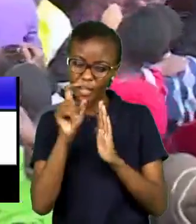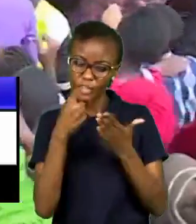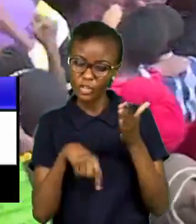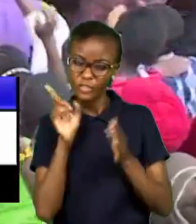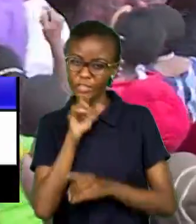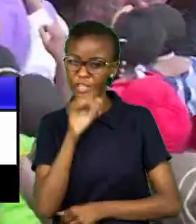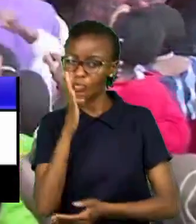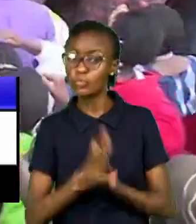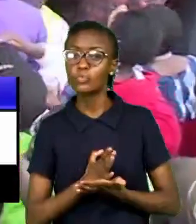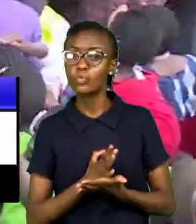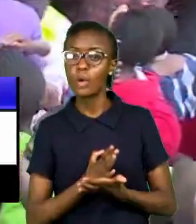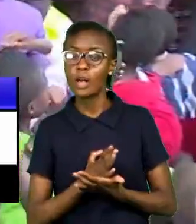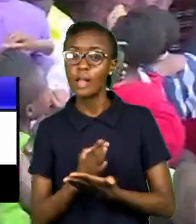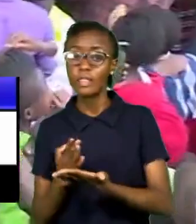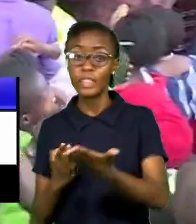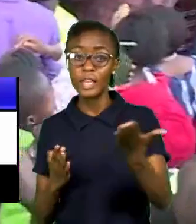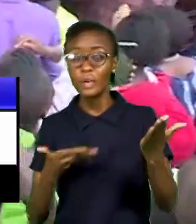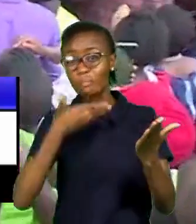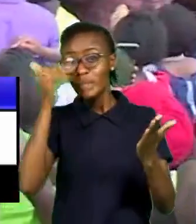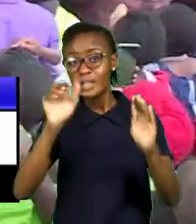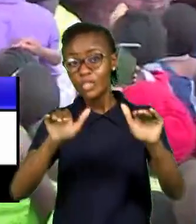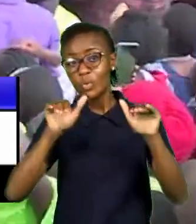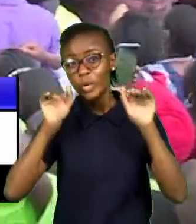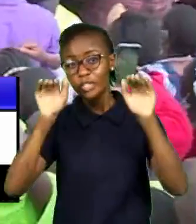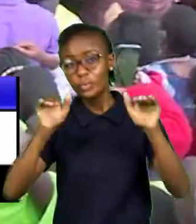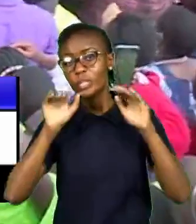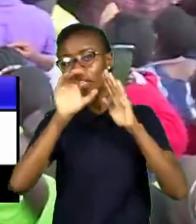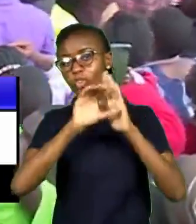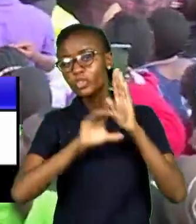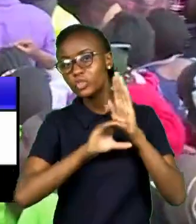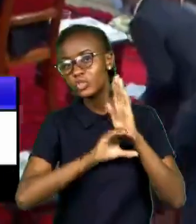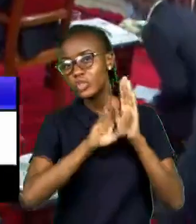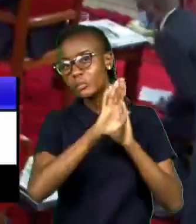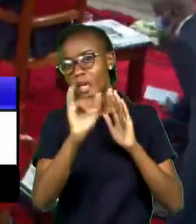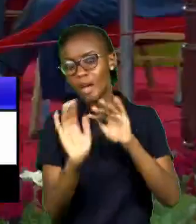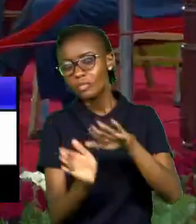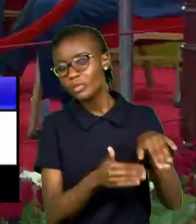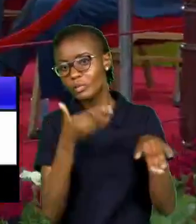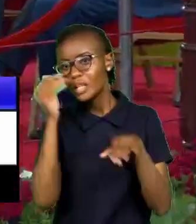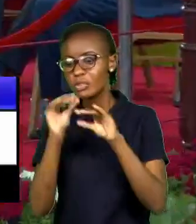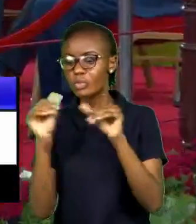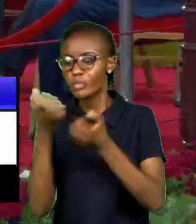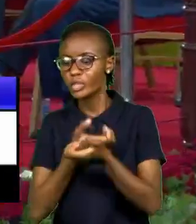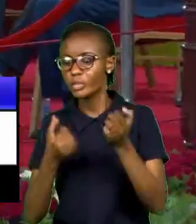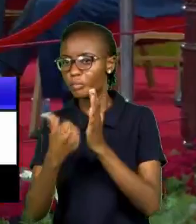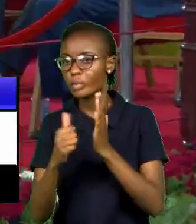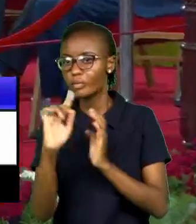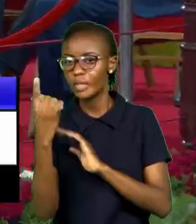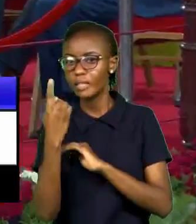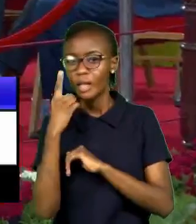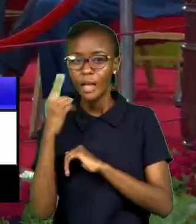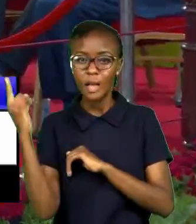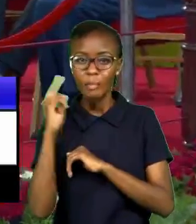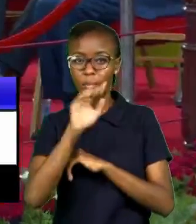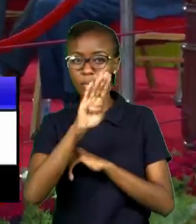Sindio? Kwa hivyo wangoje kwanza mambo ya katiba to sort out uchumi. The war on the Building Bridges Initiative that was aimed